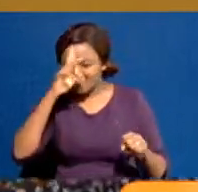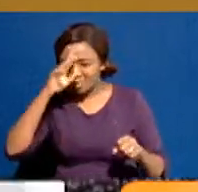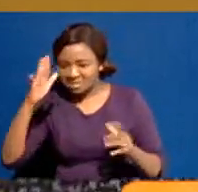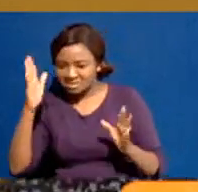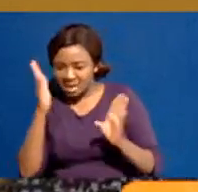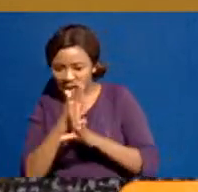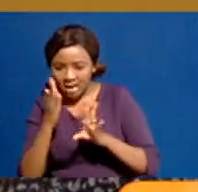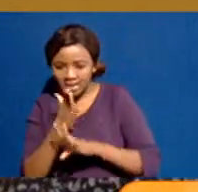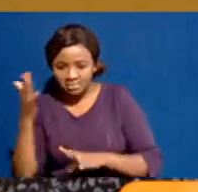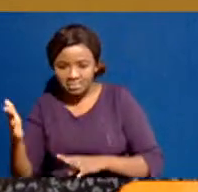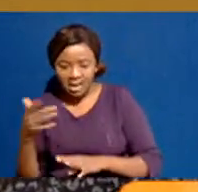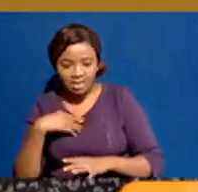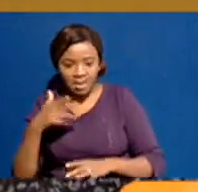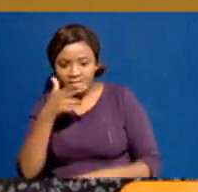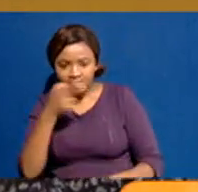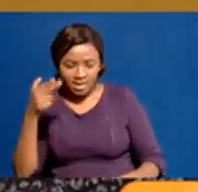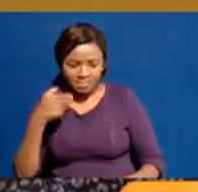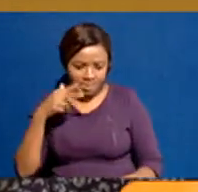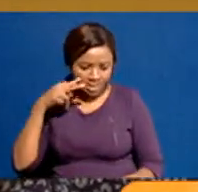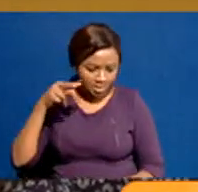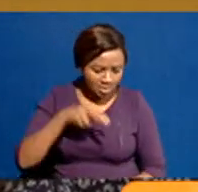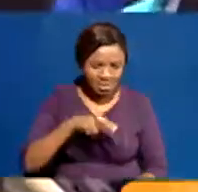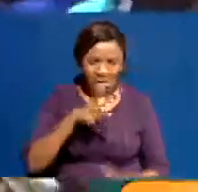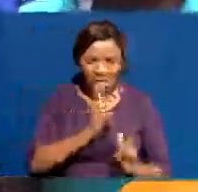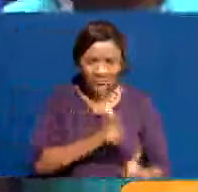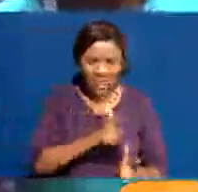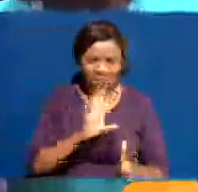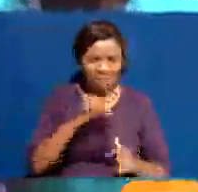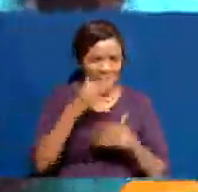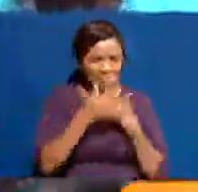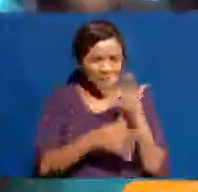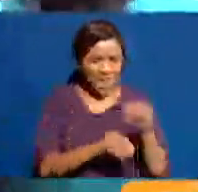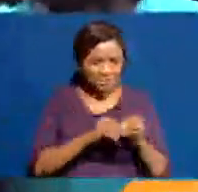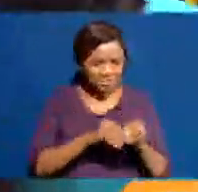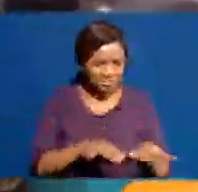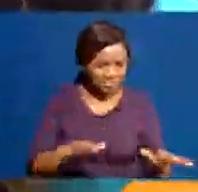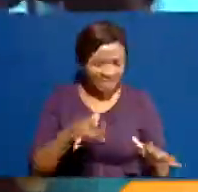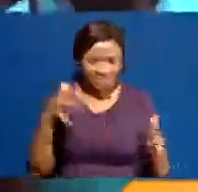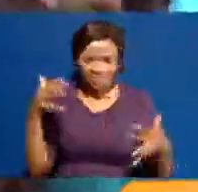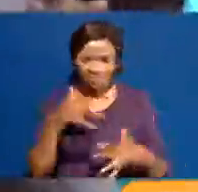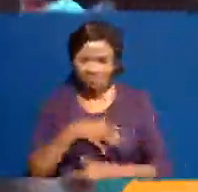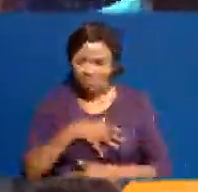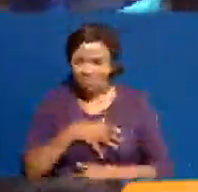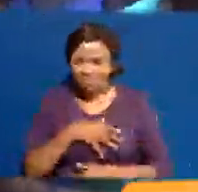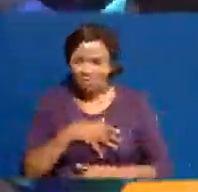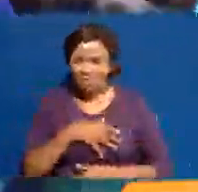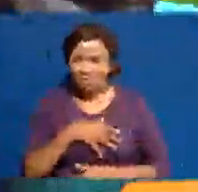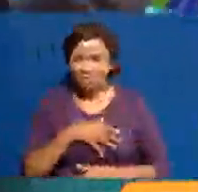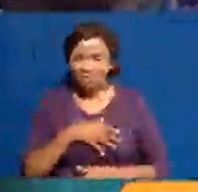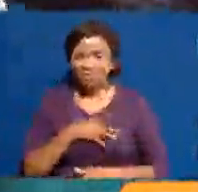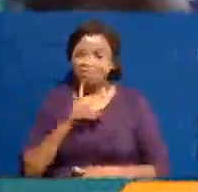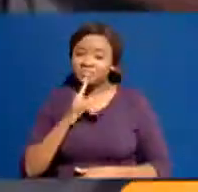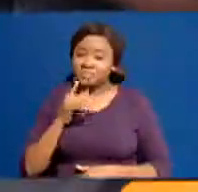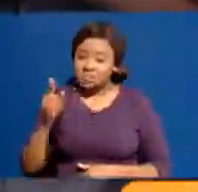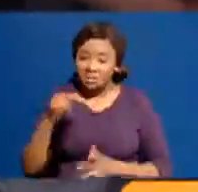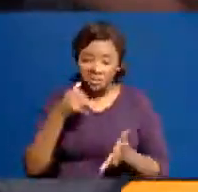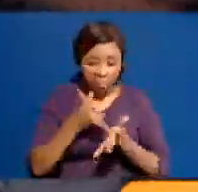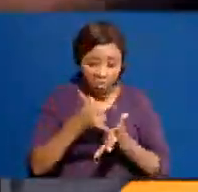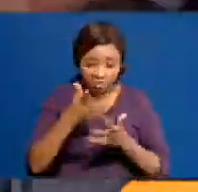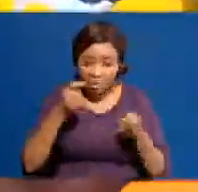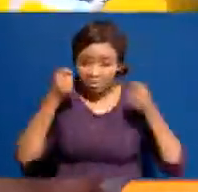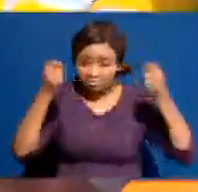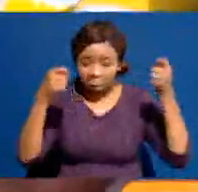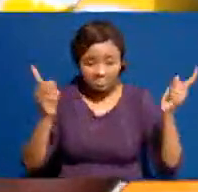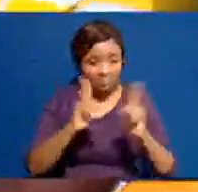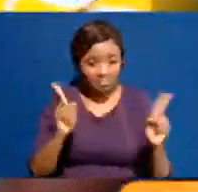mguu. Kuangalia mguu napata damu inatoka. Oguna claims he was not part of the demo and was on his way to deliver a customer